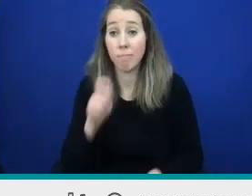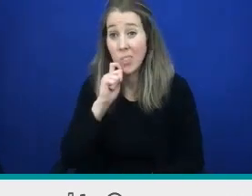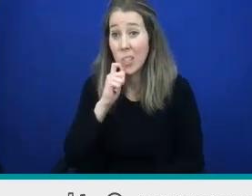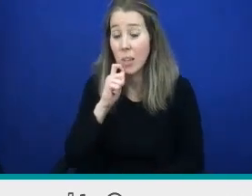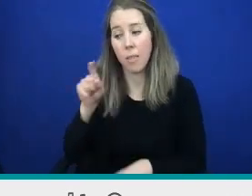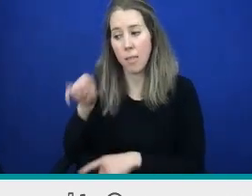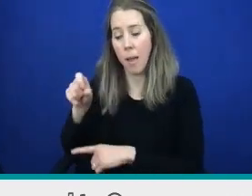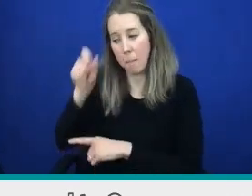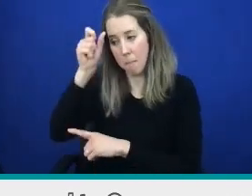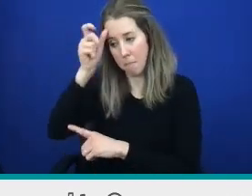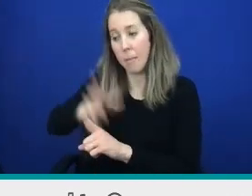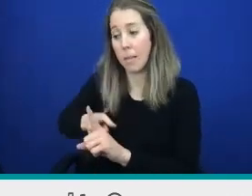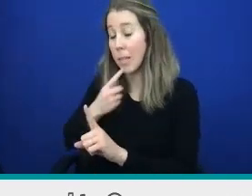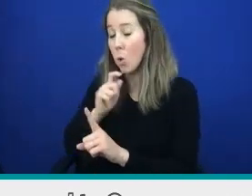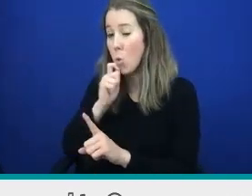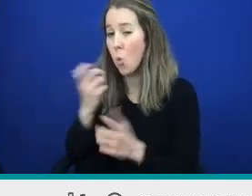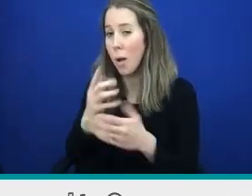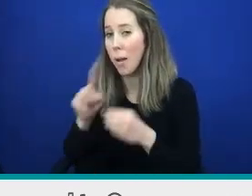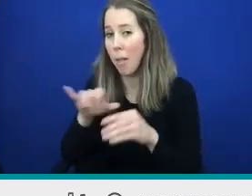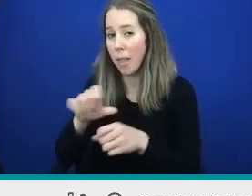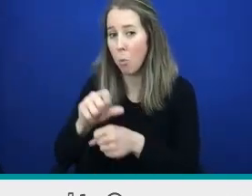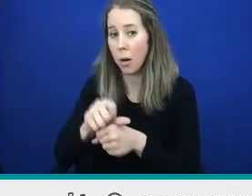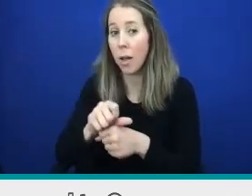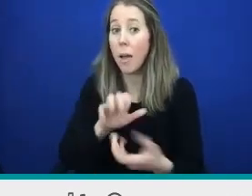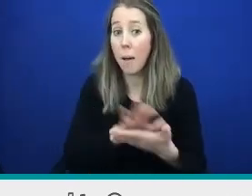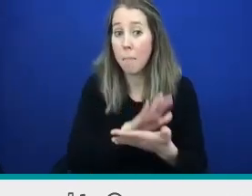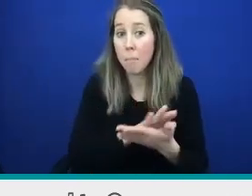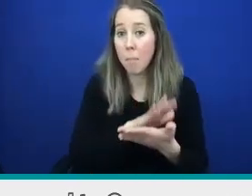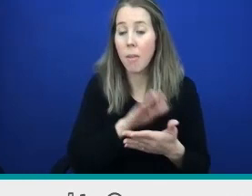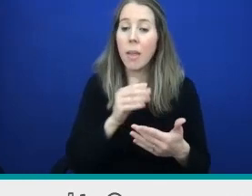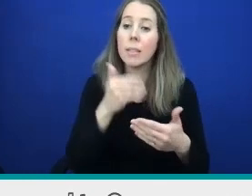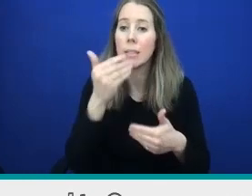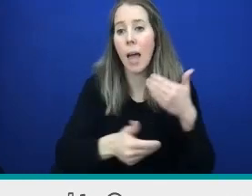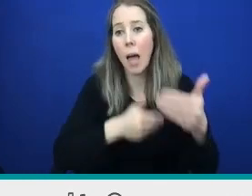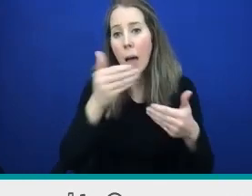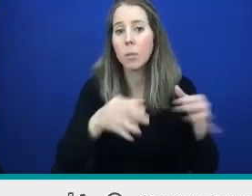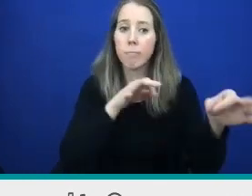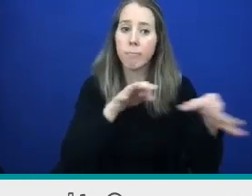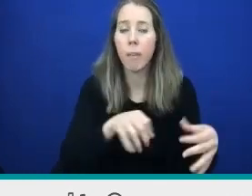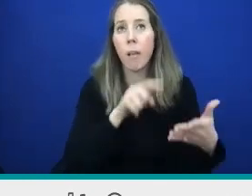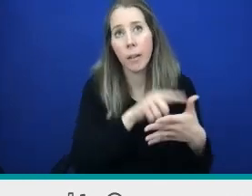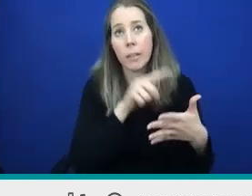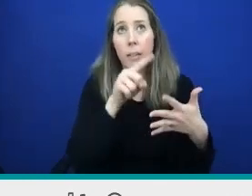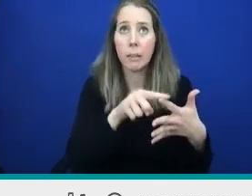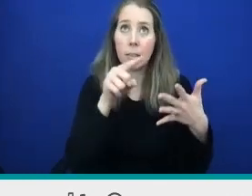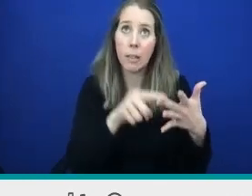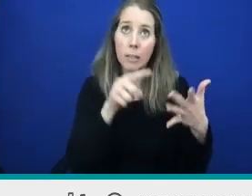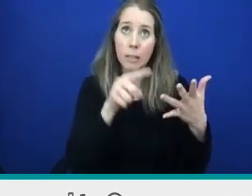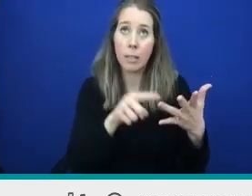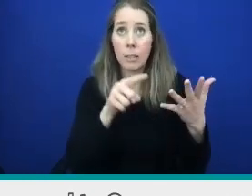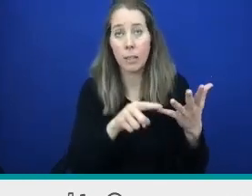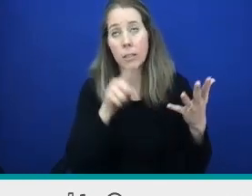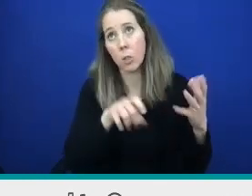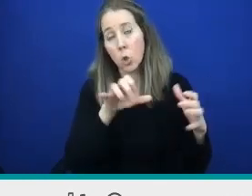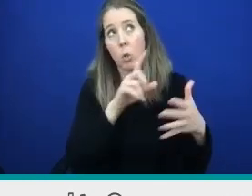the assignment is on the paper, they would go through the steps and they would tell you, okay, this is what we need to do.